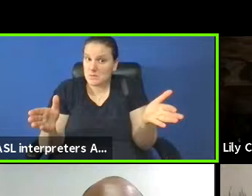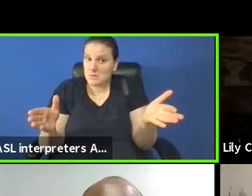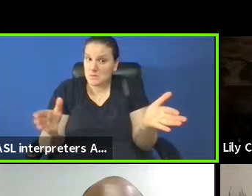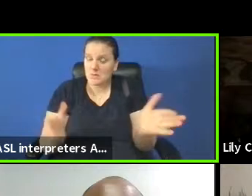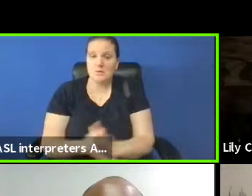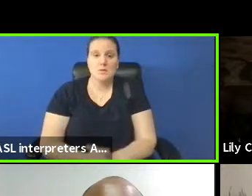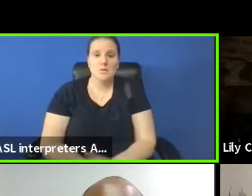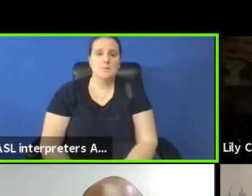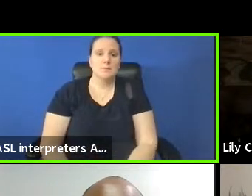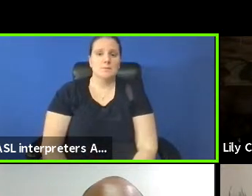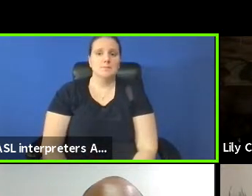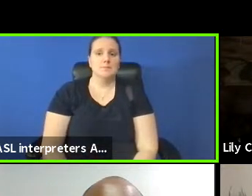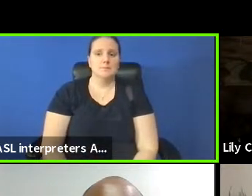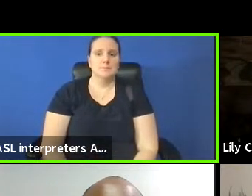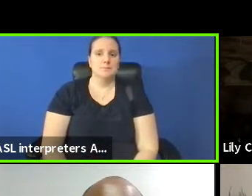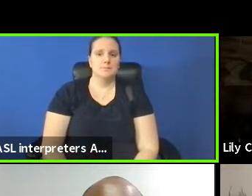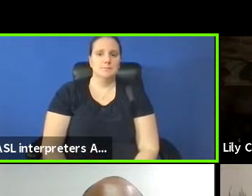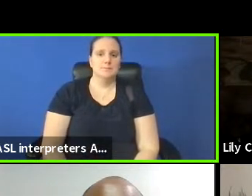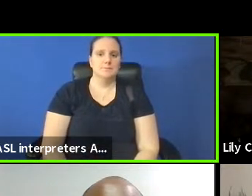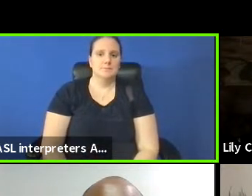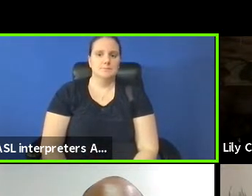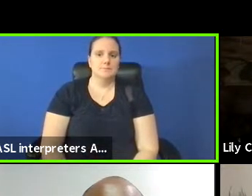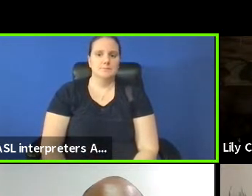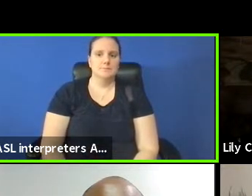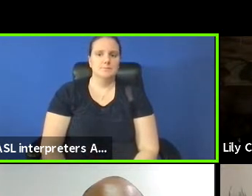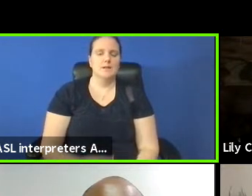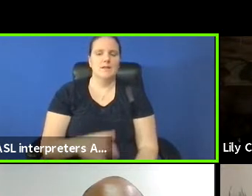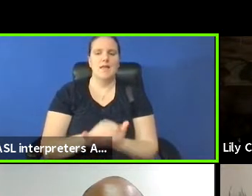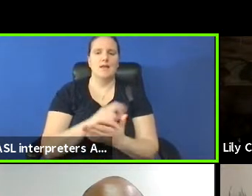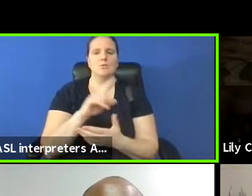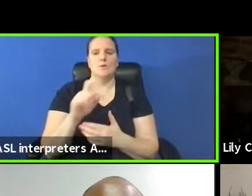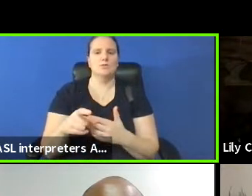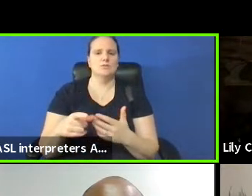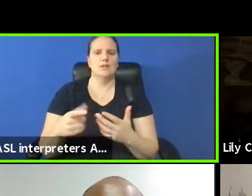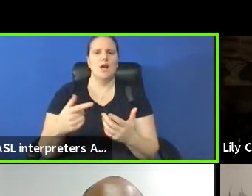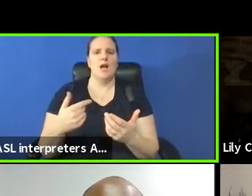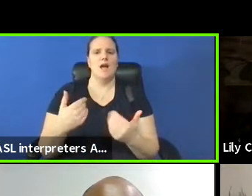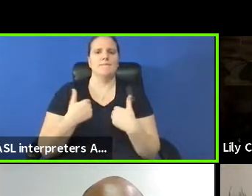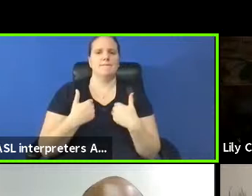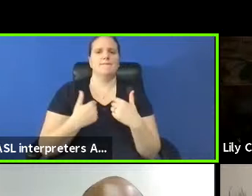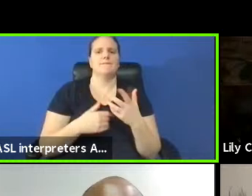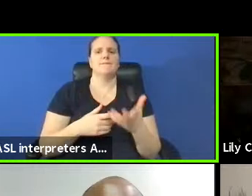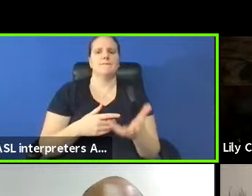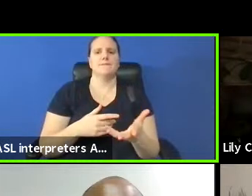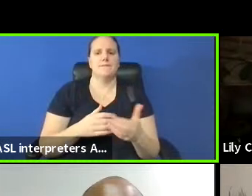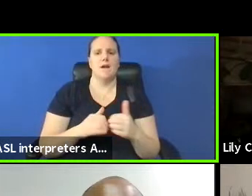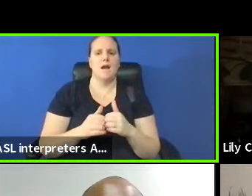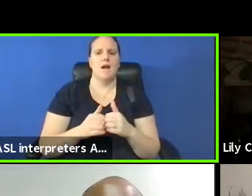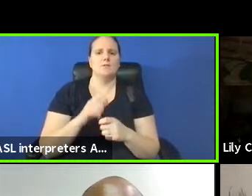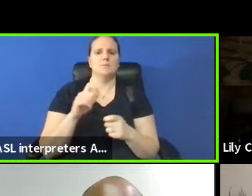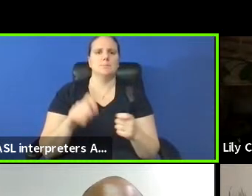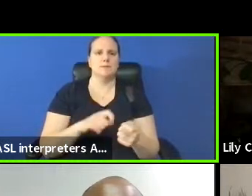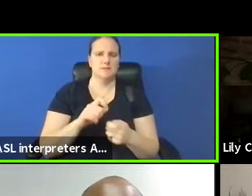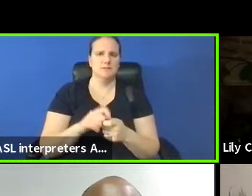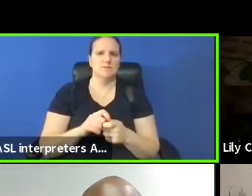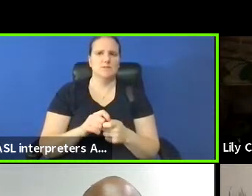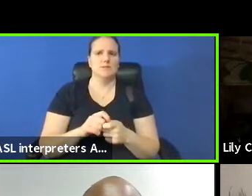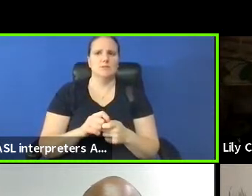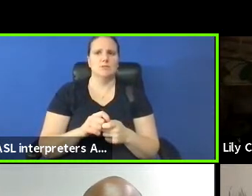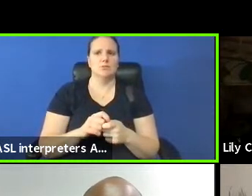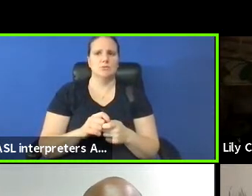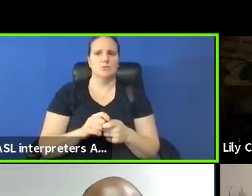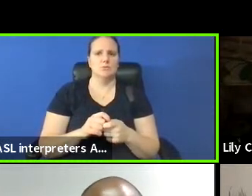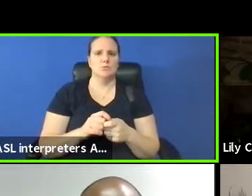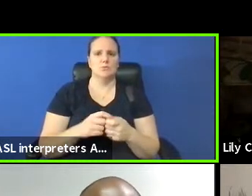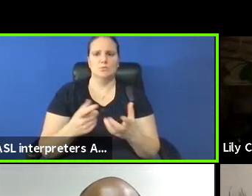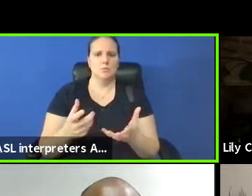And part of the question that I have is how specific do we want to